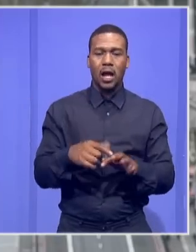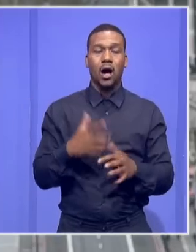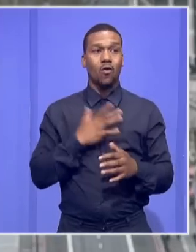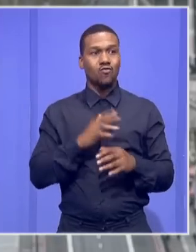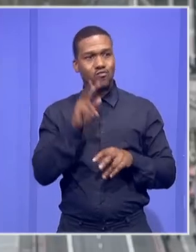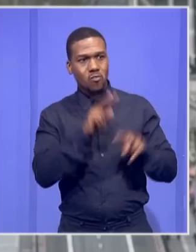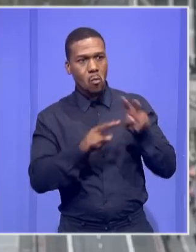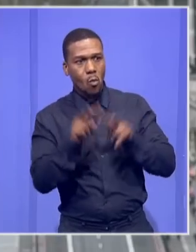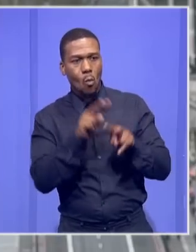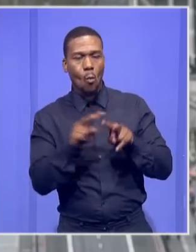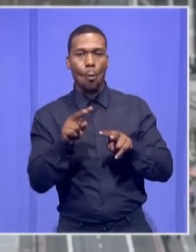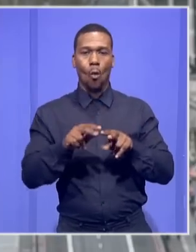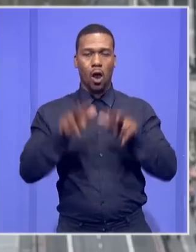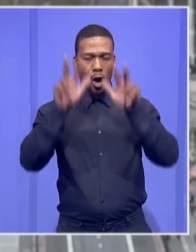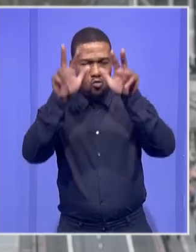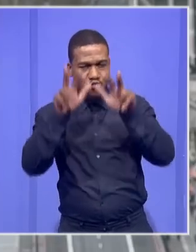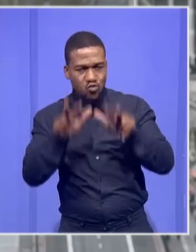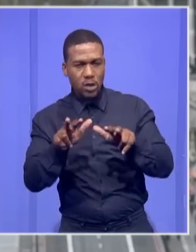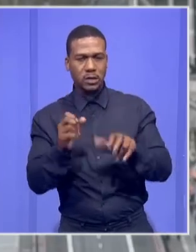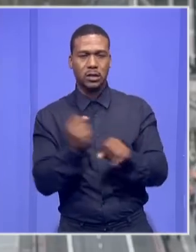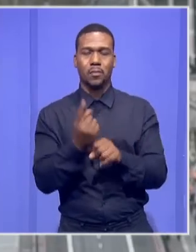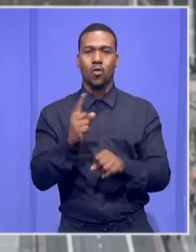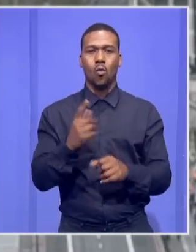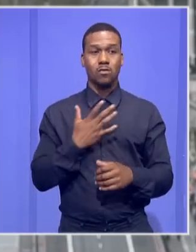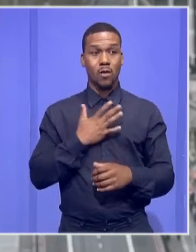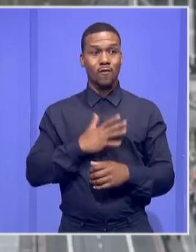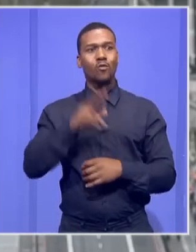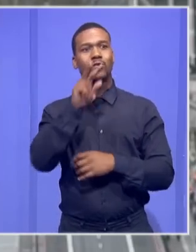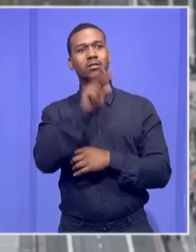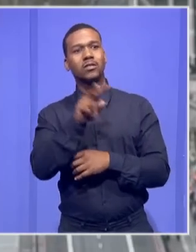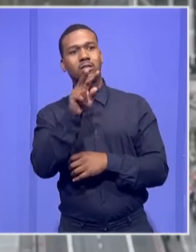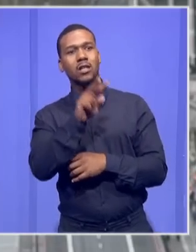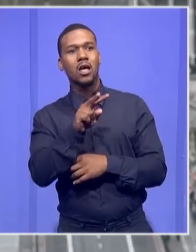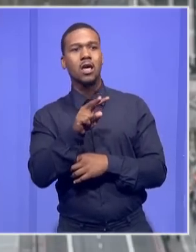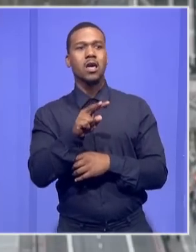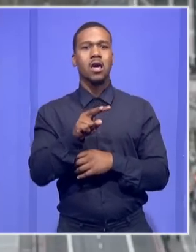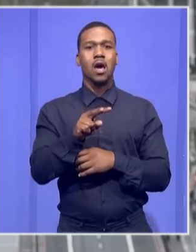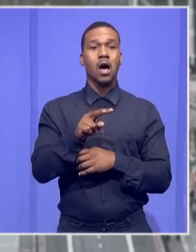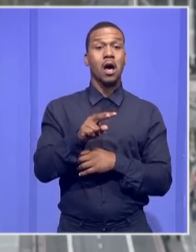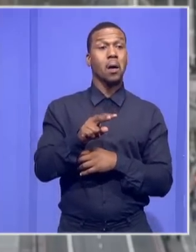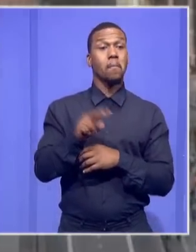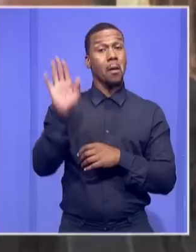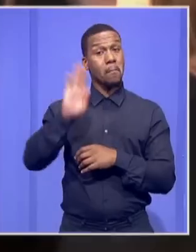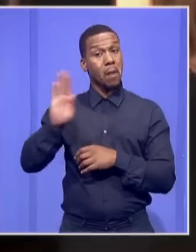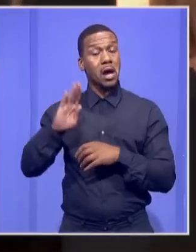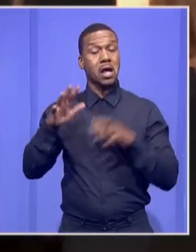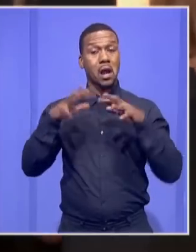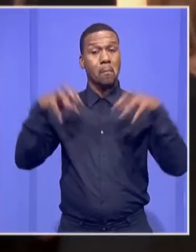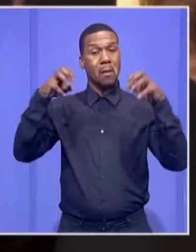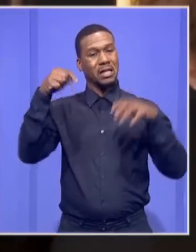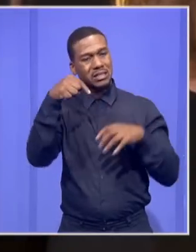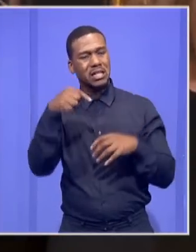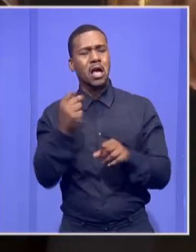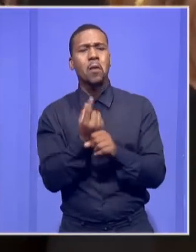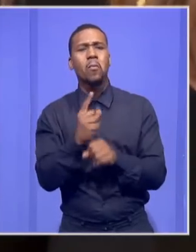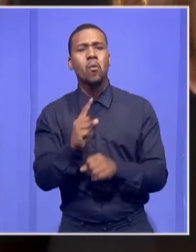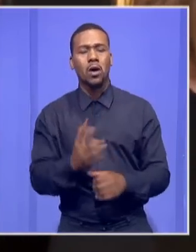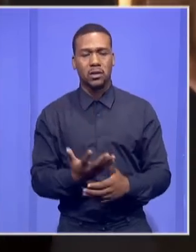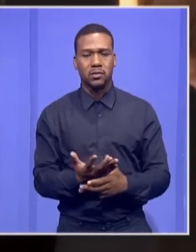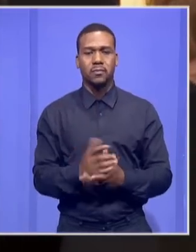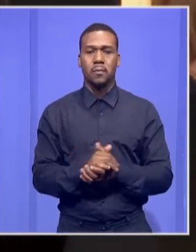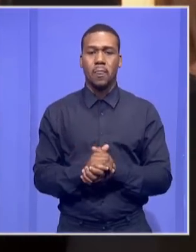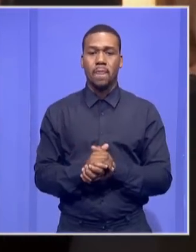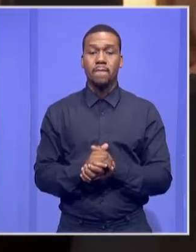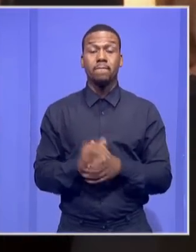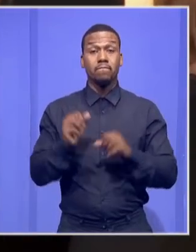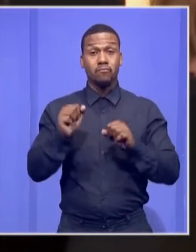them liking the idea of seeing Buckingham Palace and seeing that. So I think certainly that tourism element and the money they bring